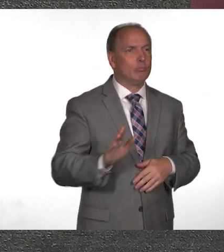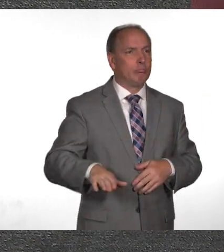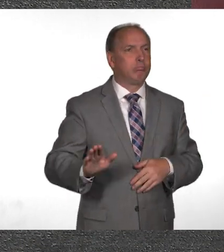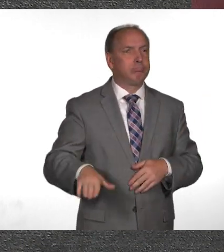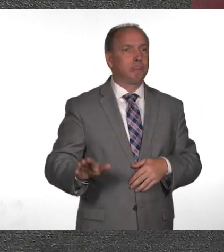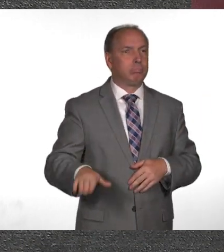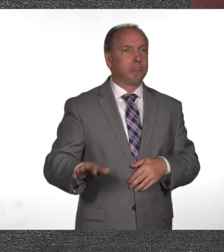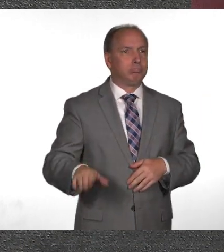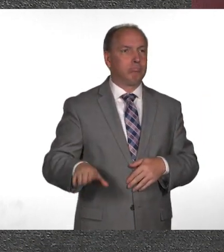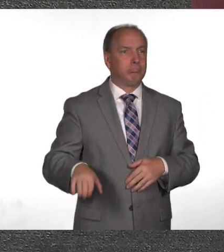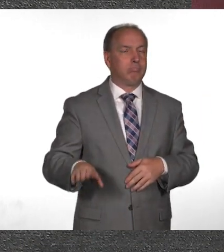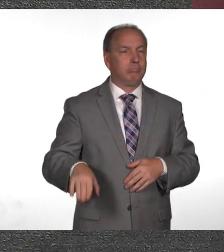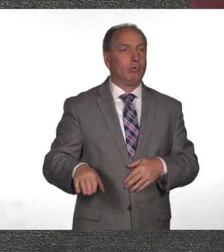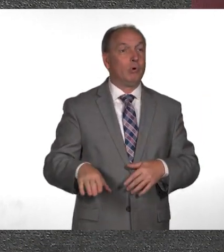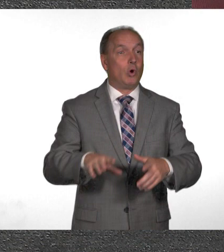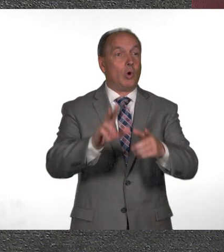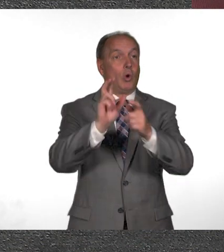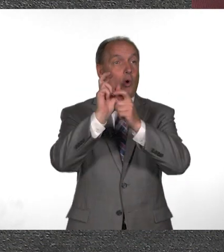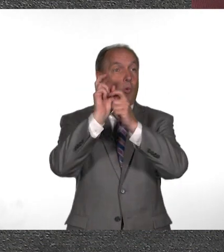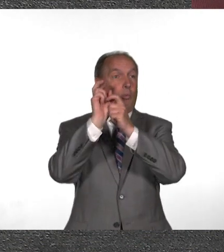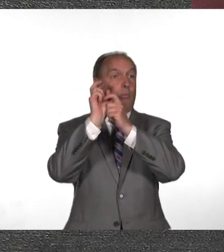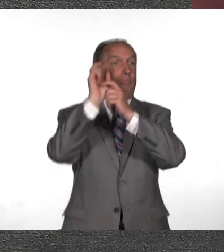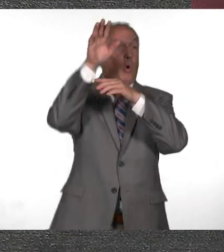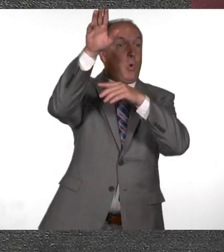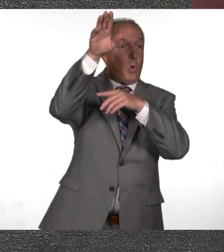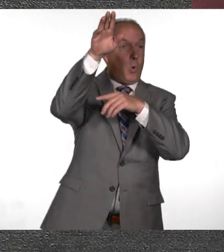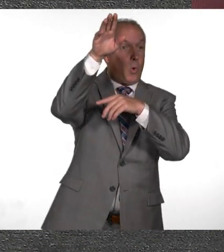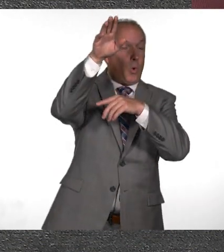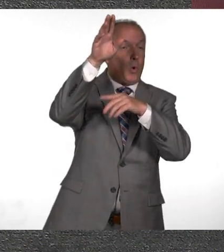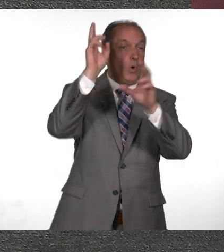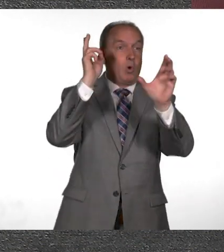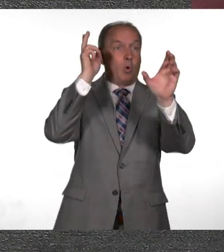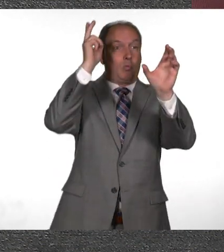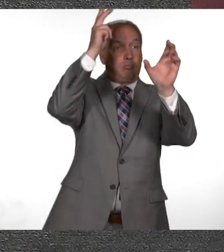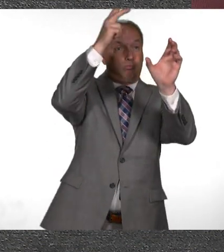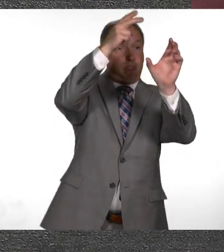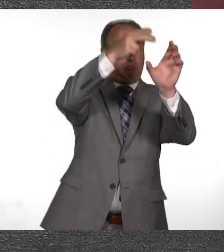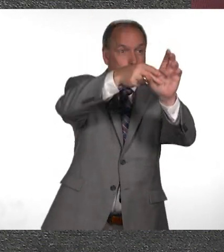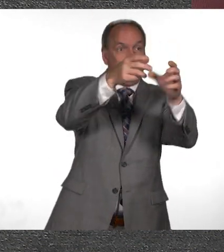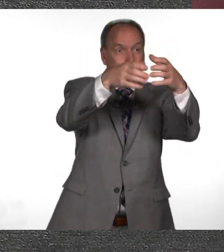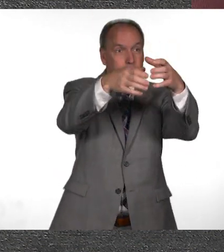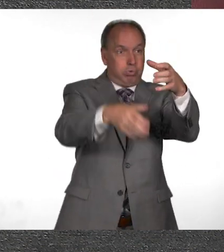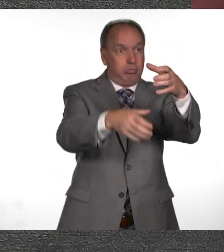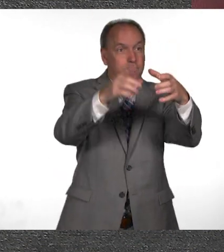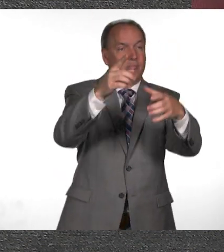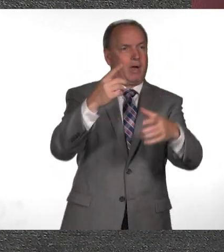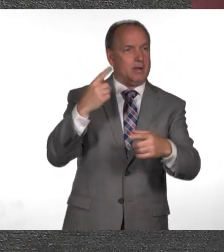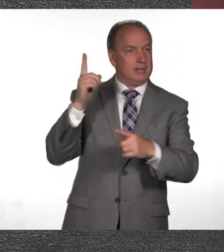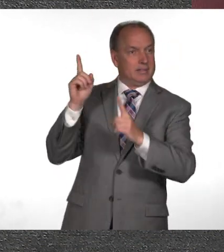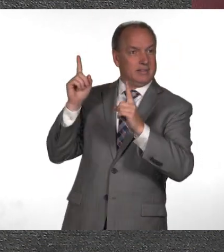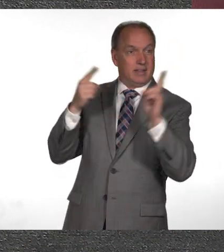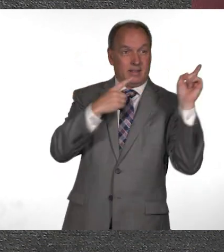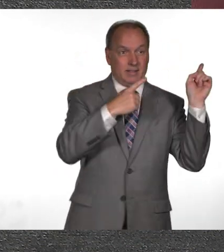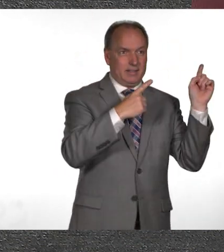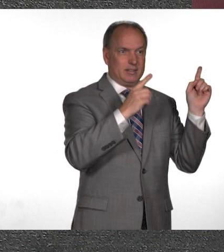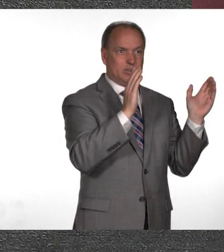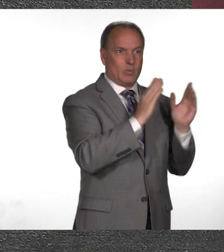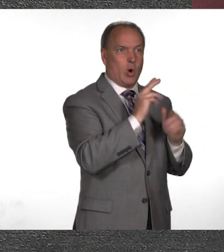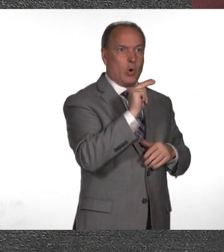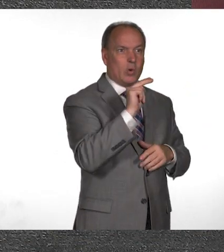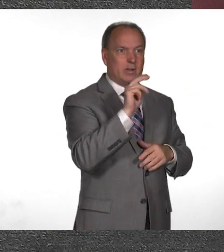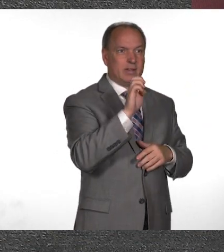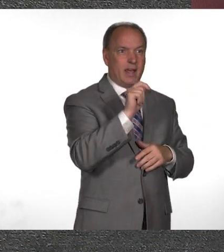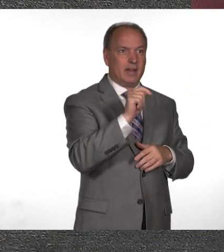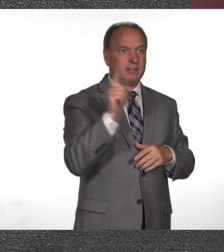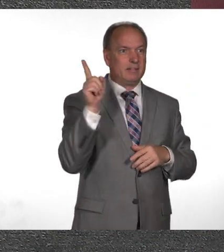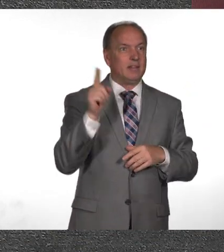it and then you put it in, you throw it in and you try to get baskets in a net. Yeah, and I even have a little net here, a little mini one here. Do you know what